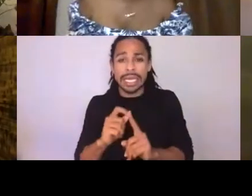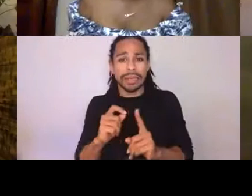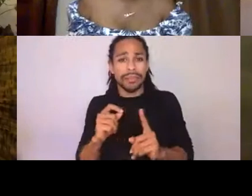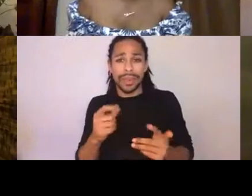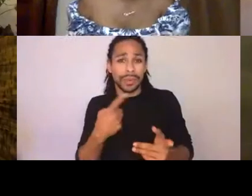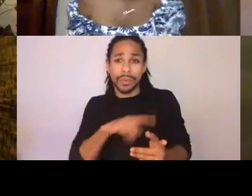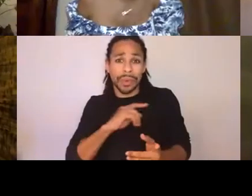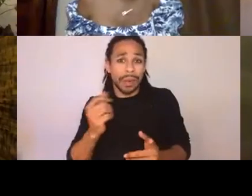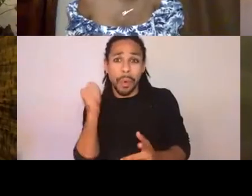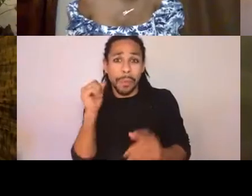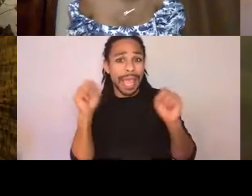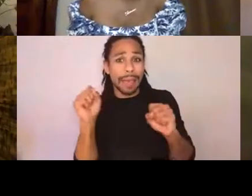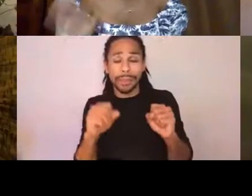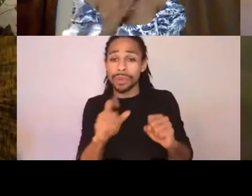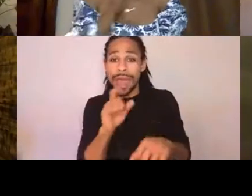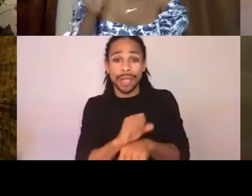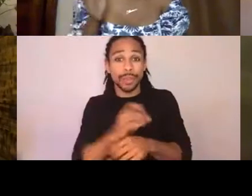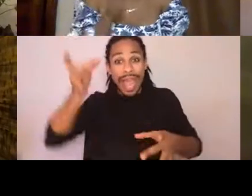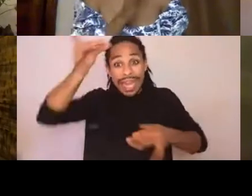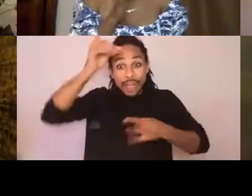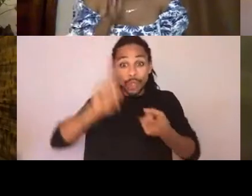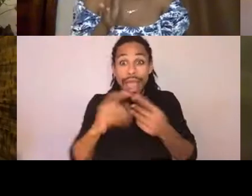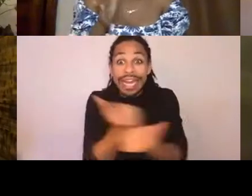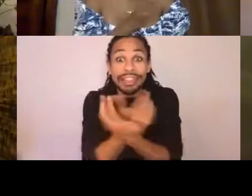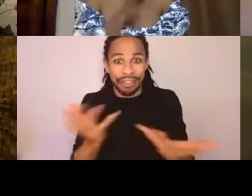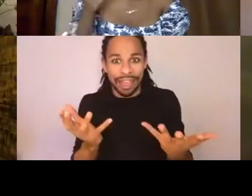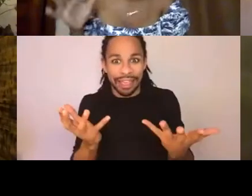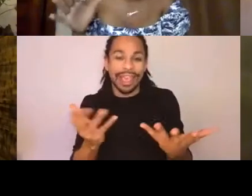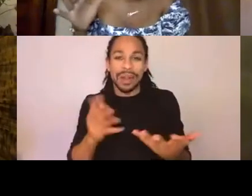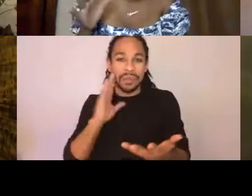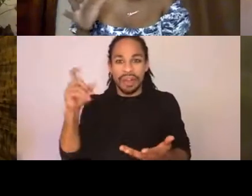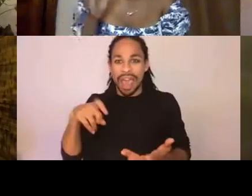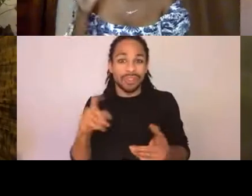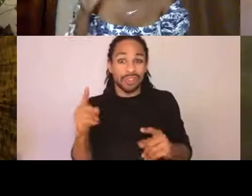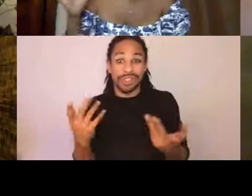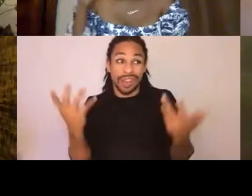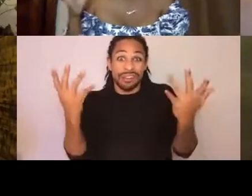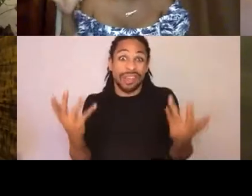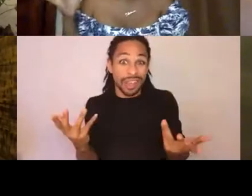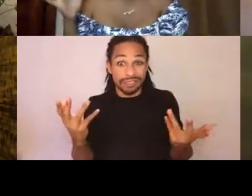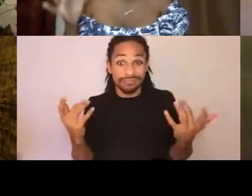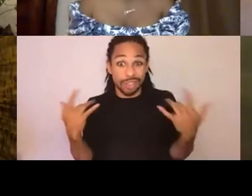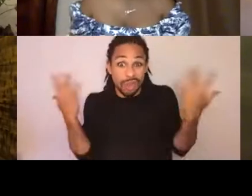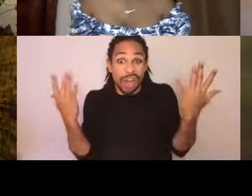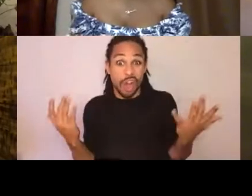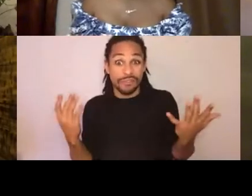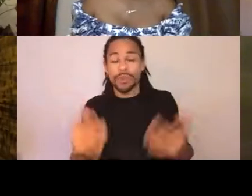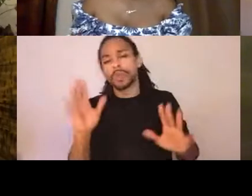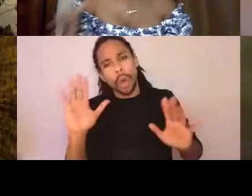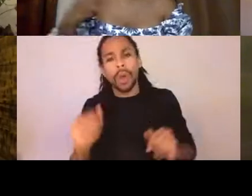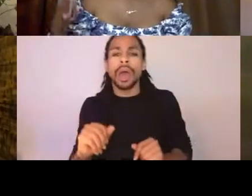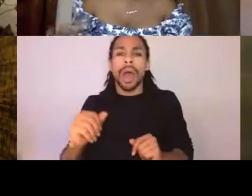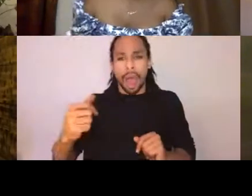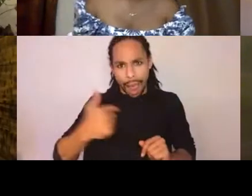progress in lots of different ways. So I always like to separate like the noise of things